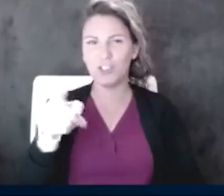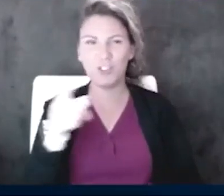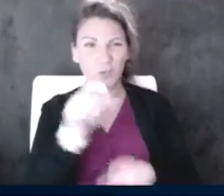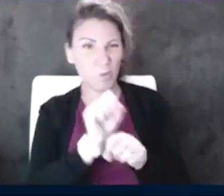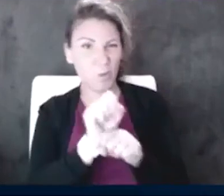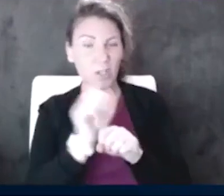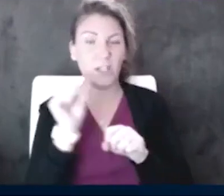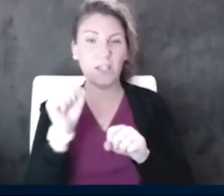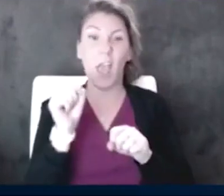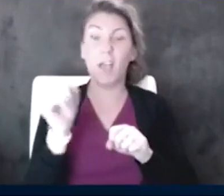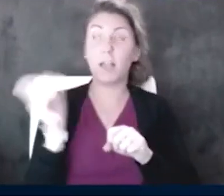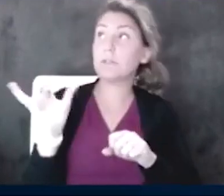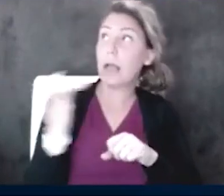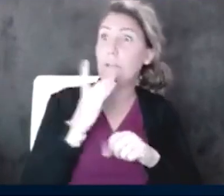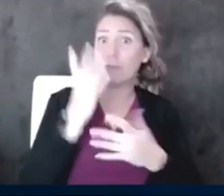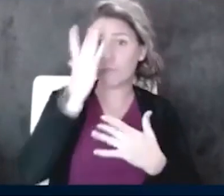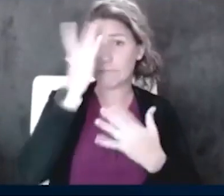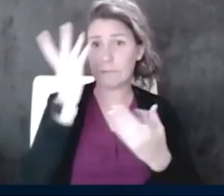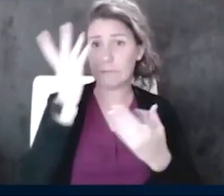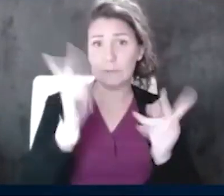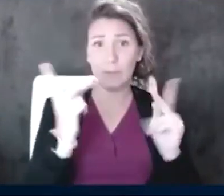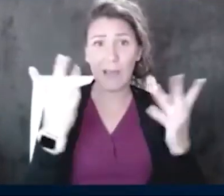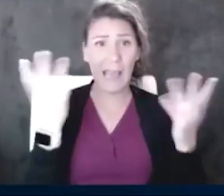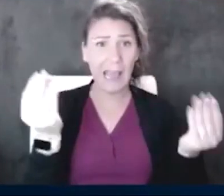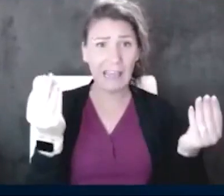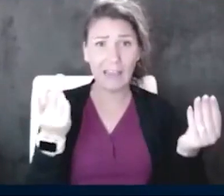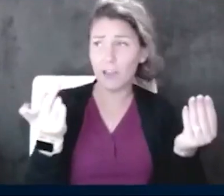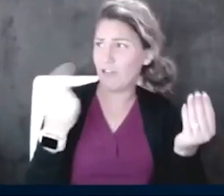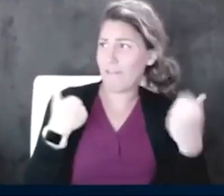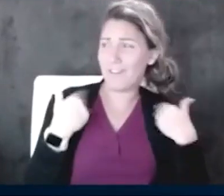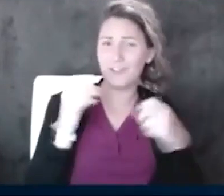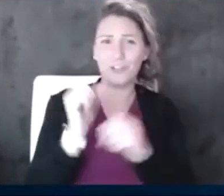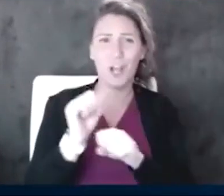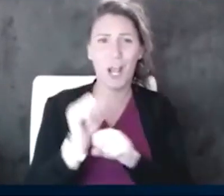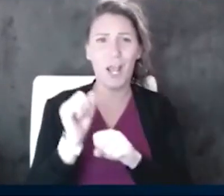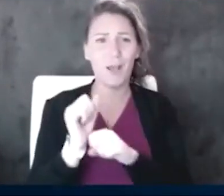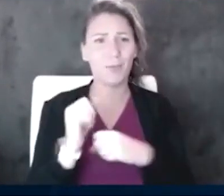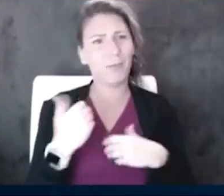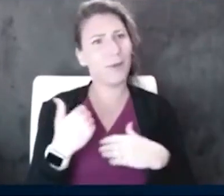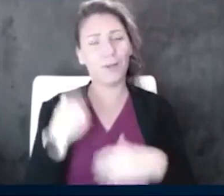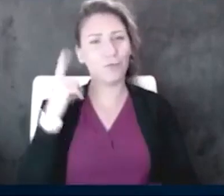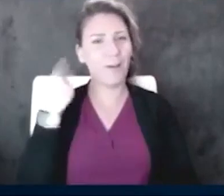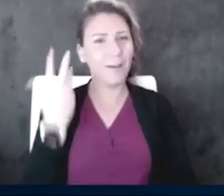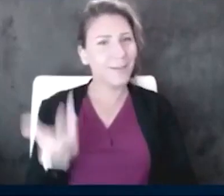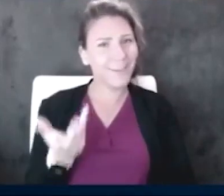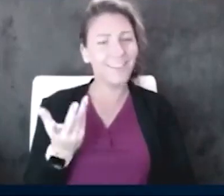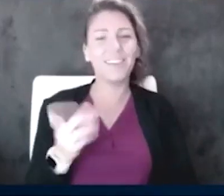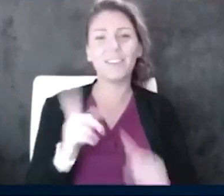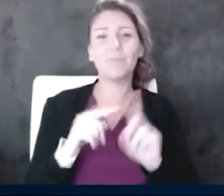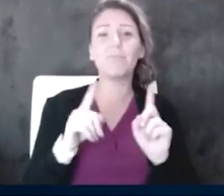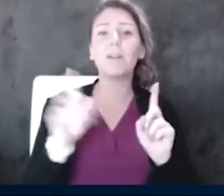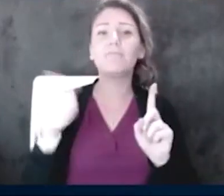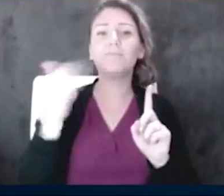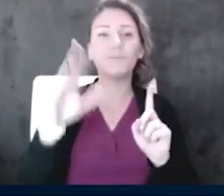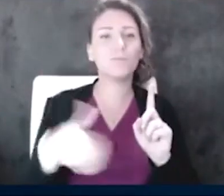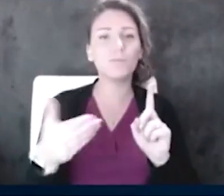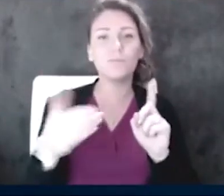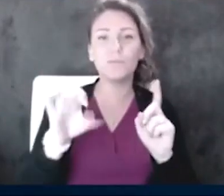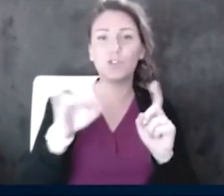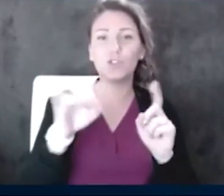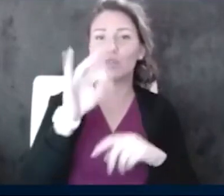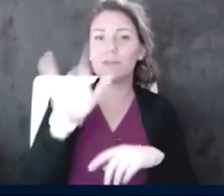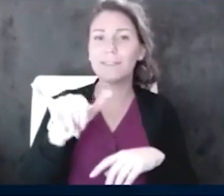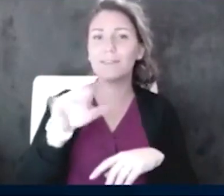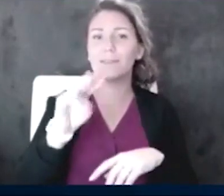there or something. Right? It's like you guys have jobs. It's crazy. So, but let's bring in our other guest today. We have Chelsea Smith. She is the Outreach